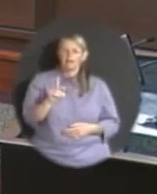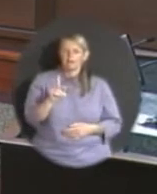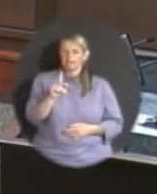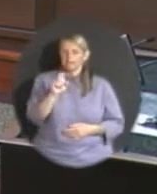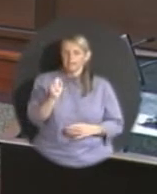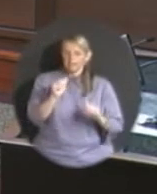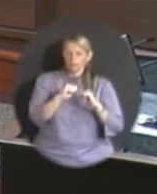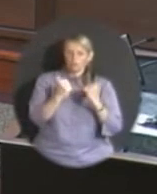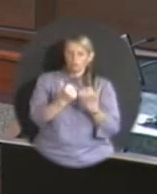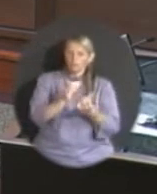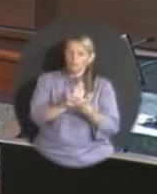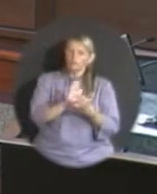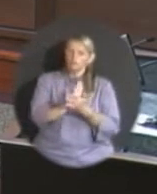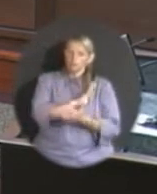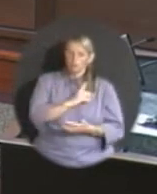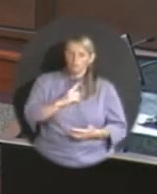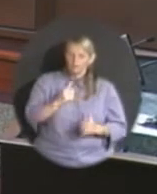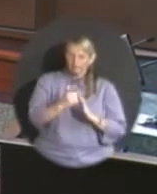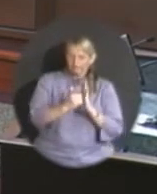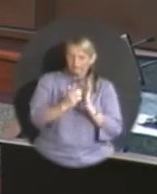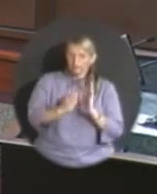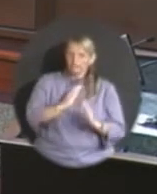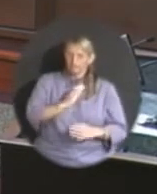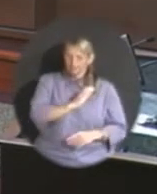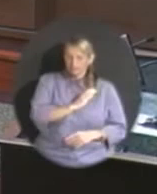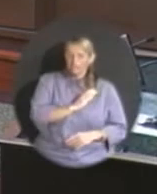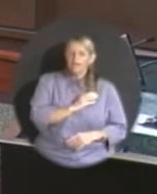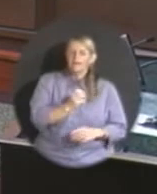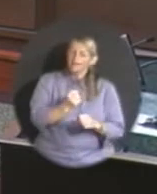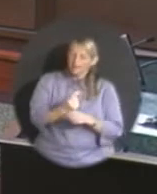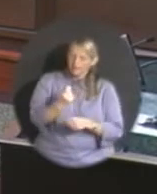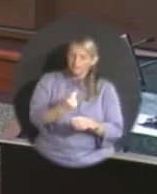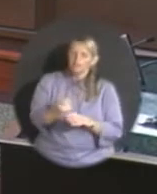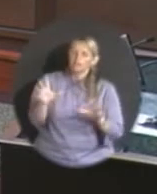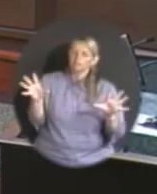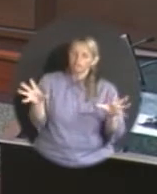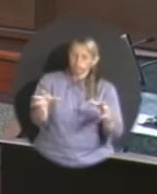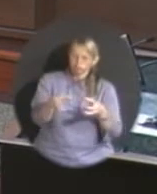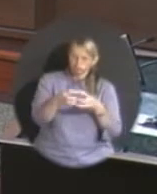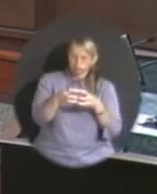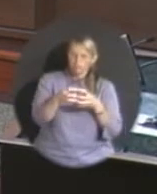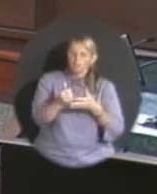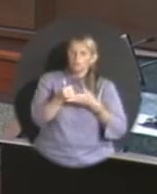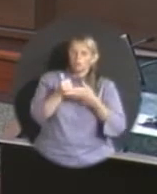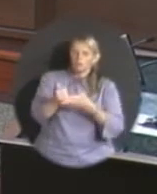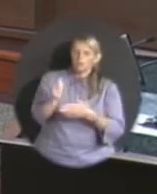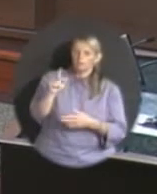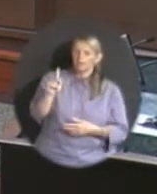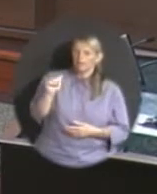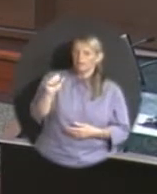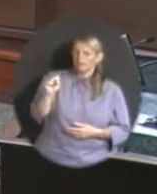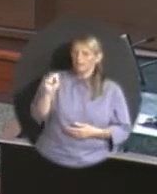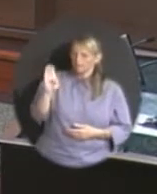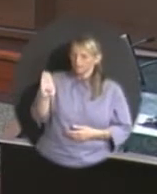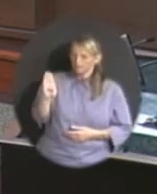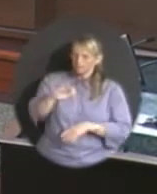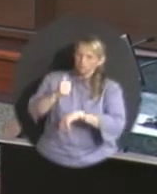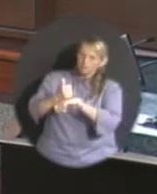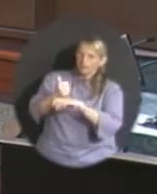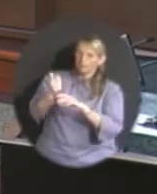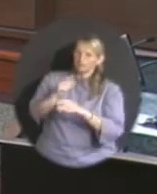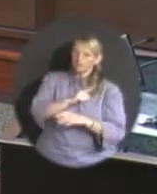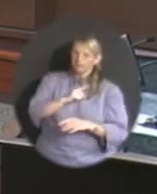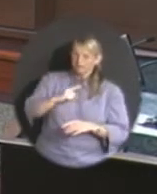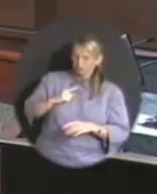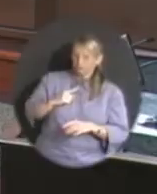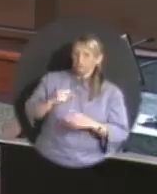Legislative Committee, and we get together every year to help KASB establish their legislative positions.